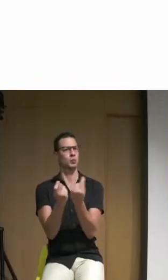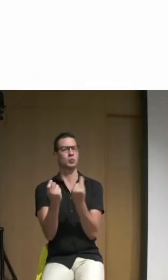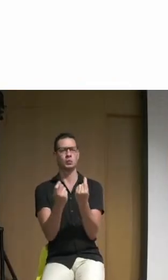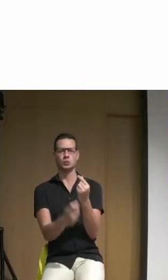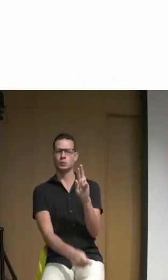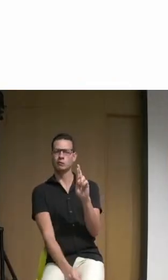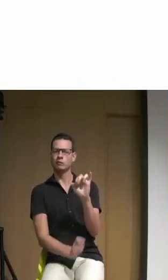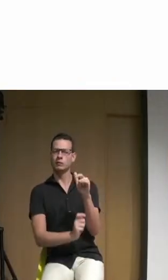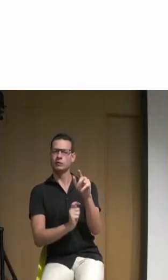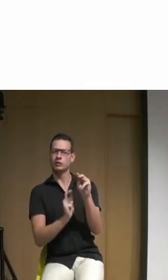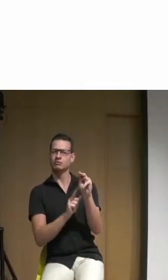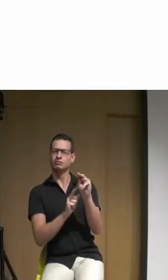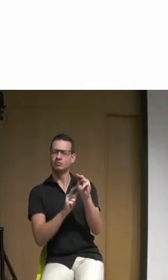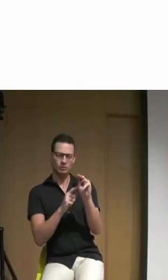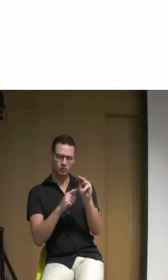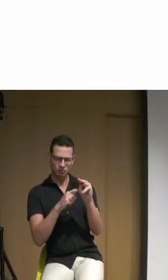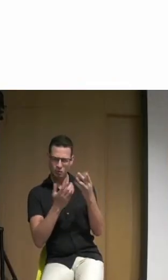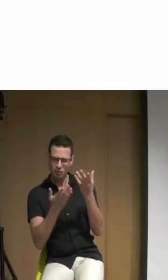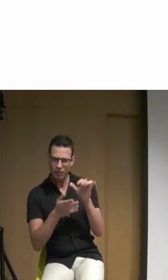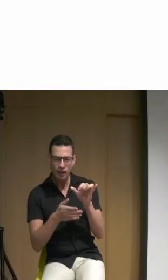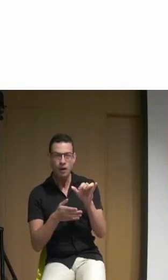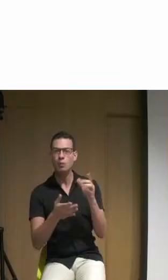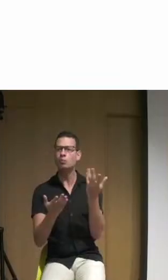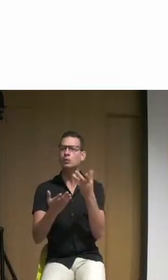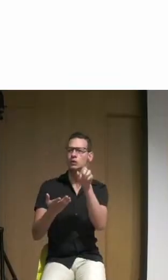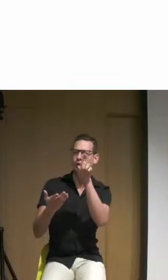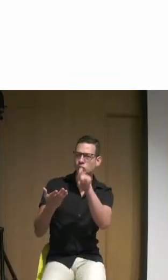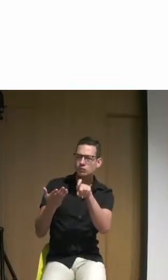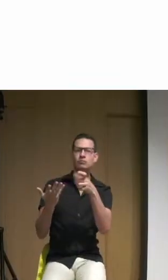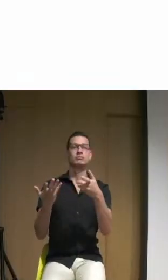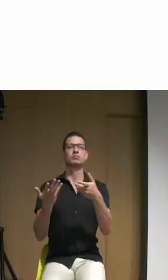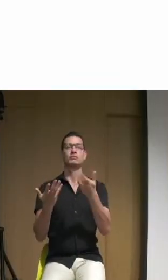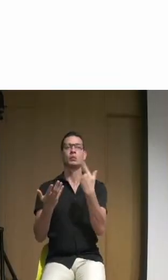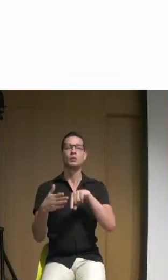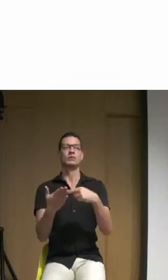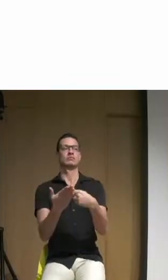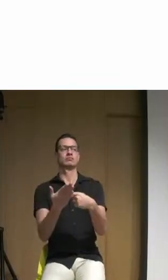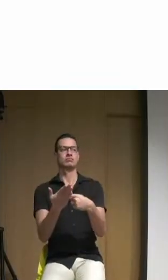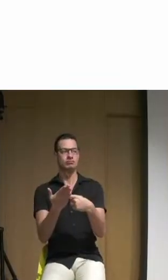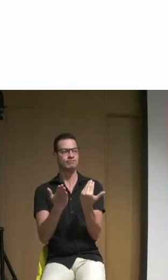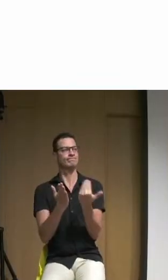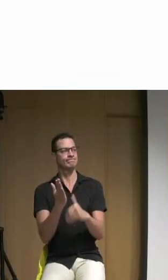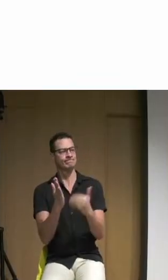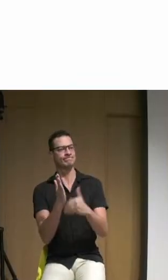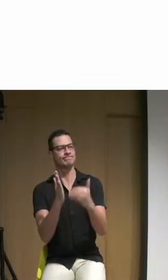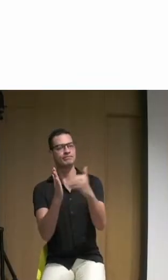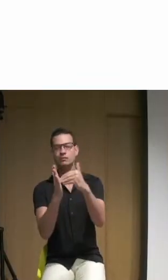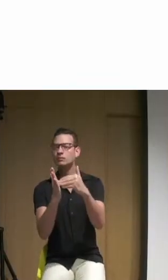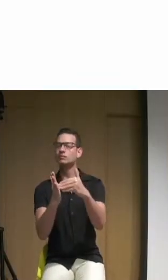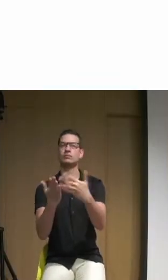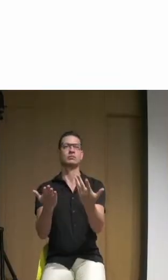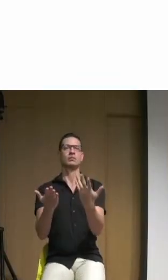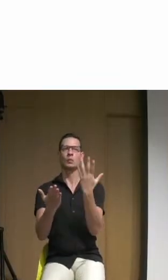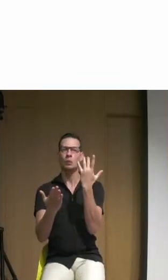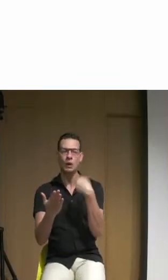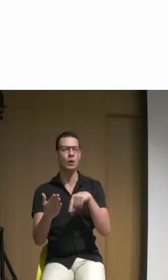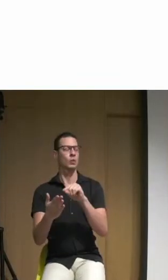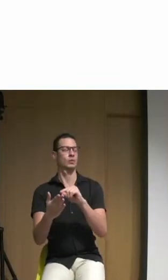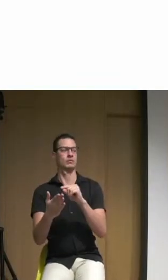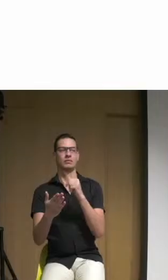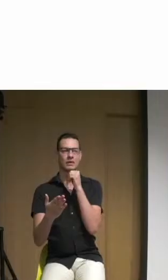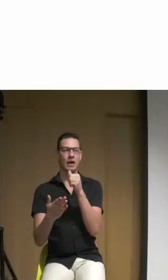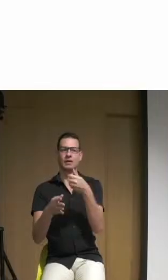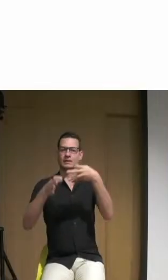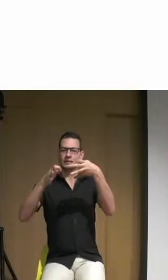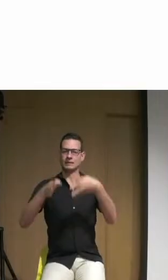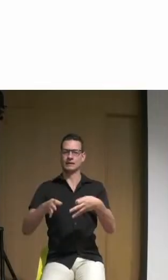or should be. Because one of the things that we talked about for months is that we have not defined reparations as a commission. So we agreed that we would